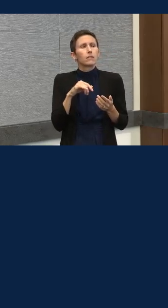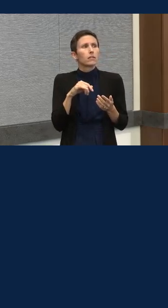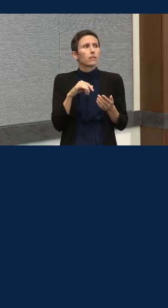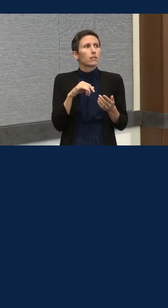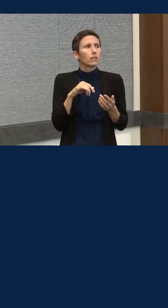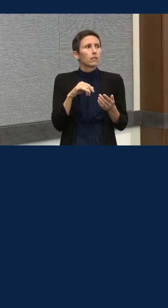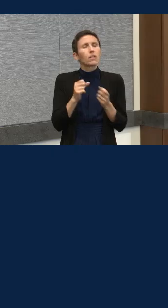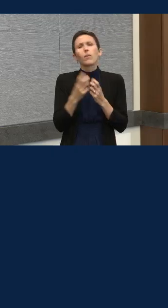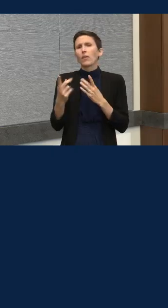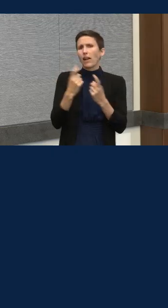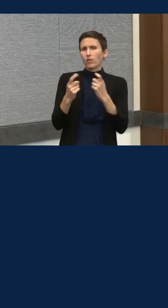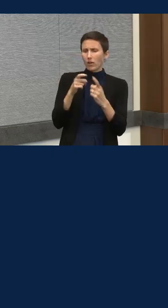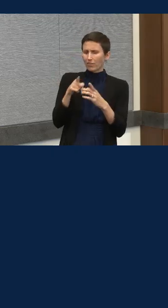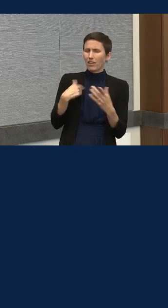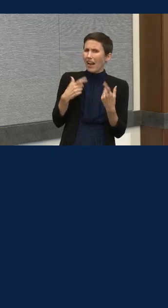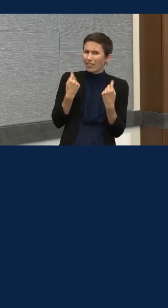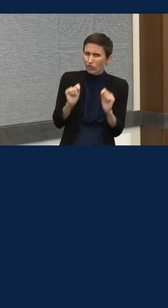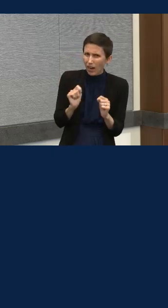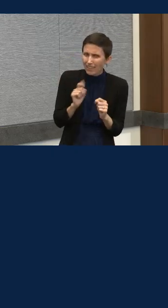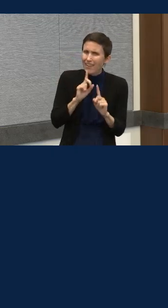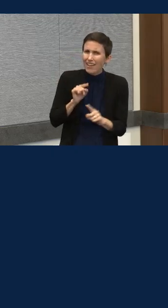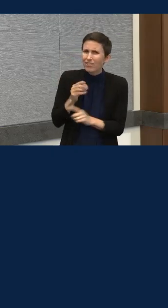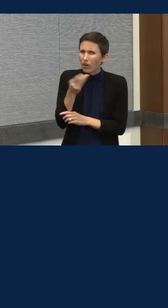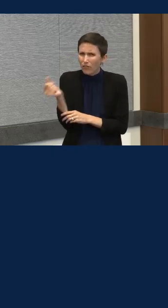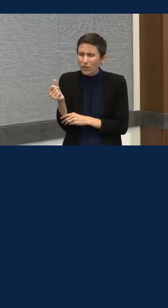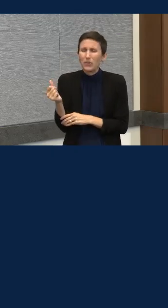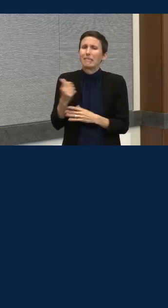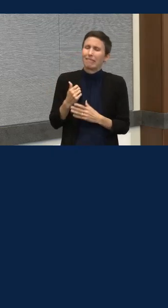a lot of questions there. I tried to address a few of them.